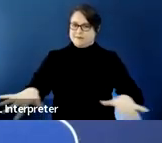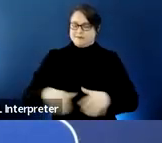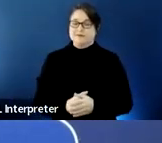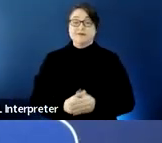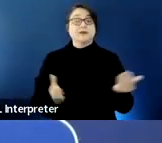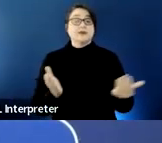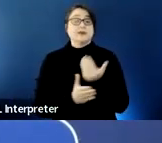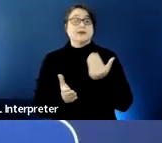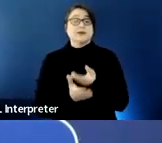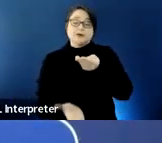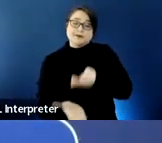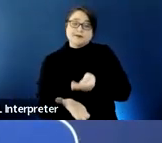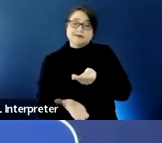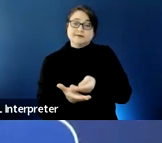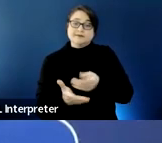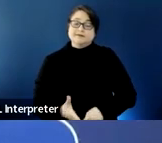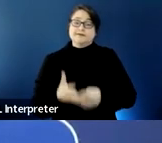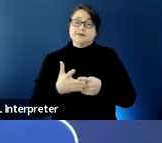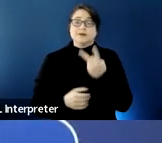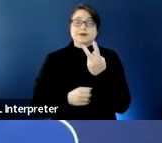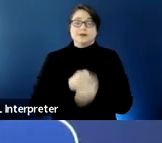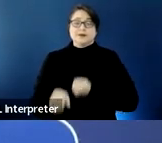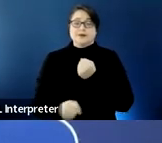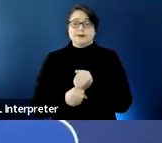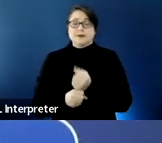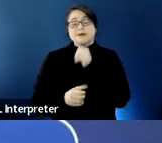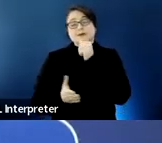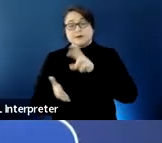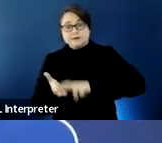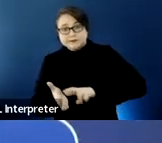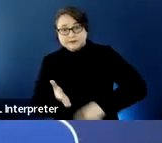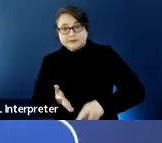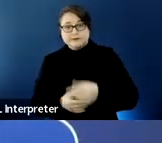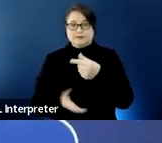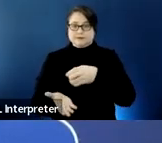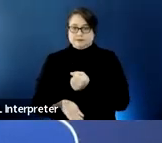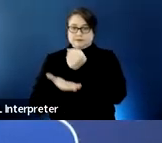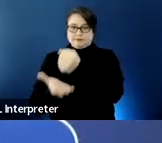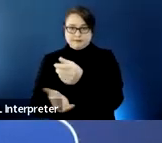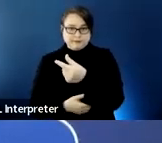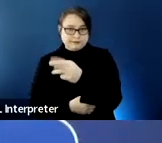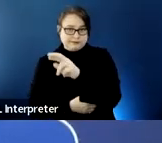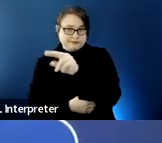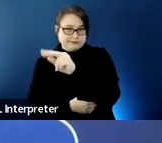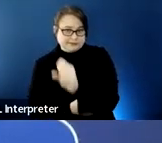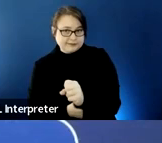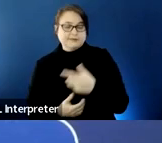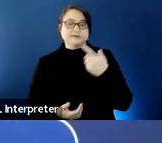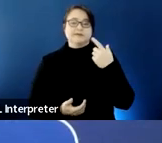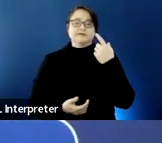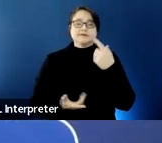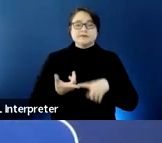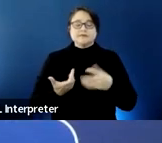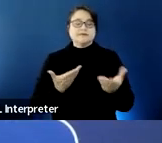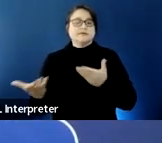two-year non-research grants to address COVID-19 health disparities among high-risk and underserved people, including racial and ethnic